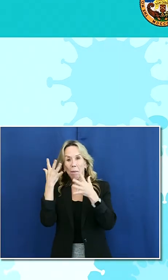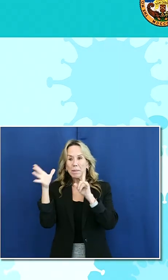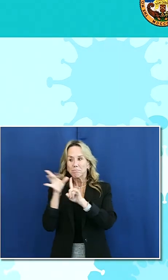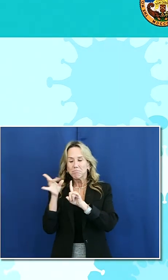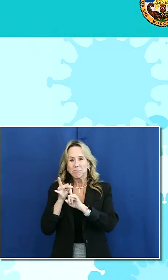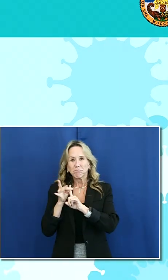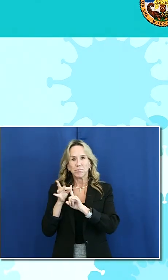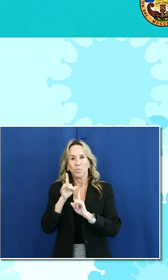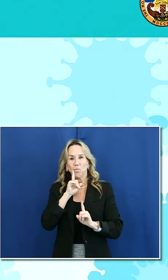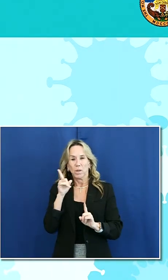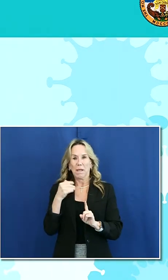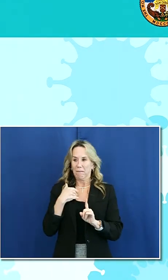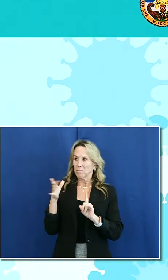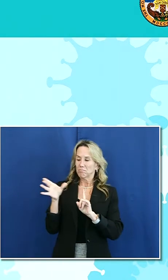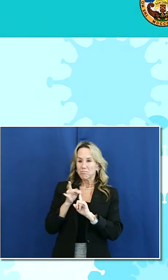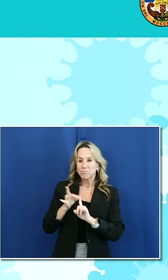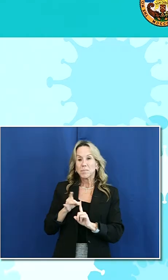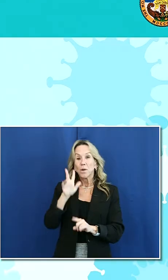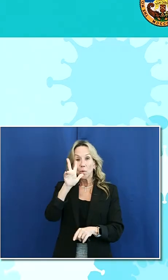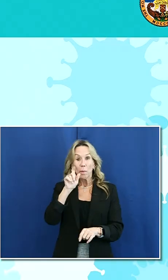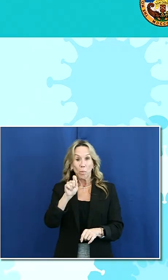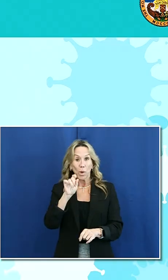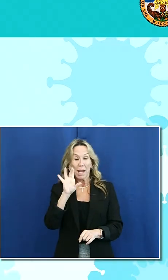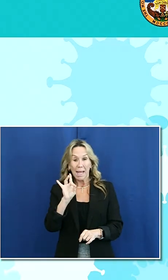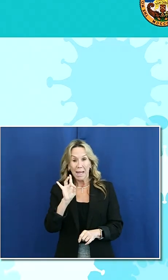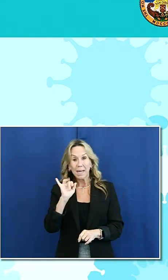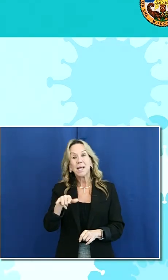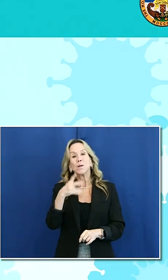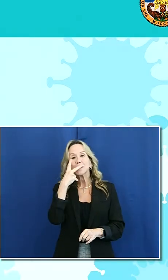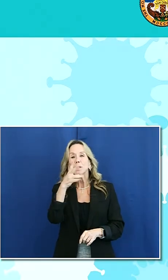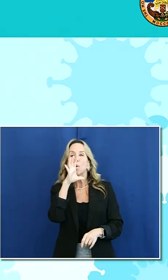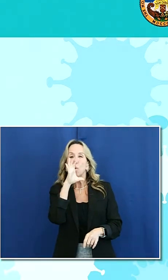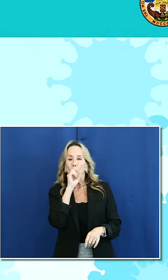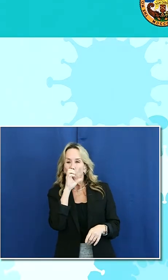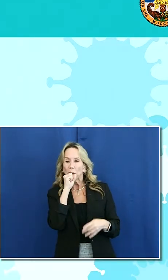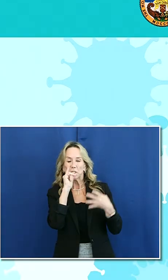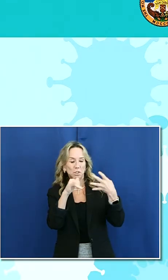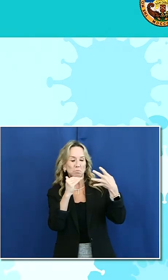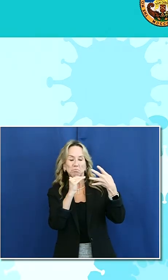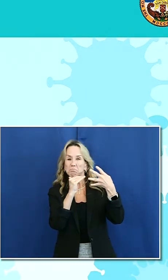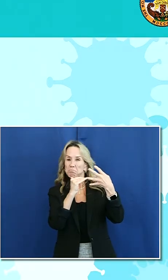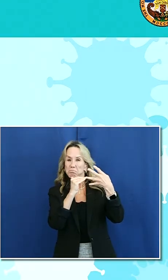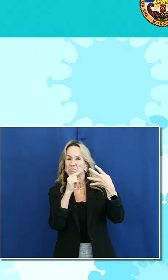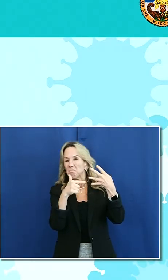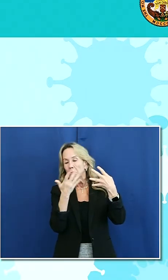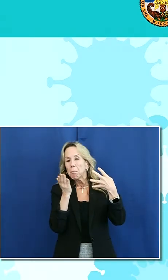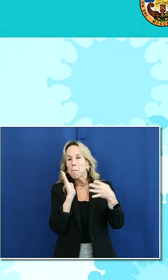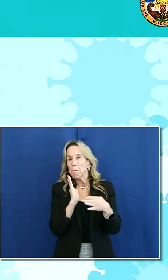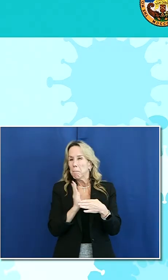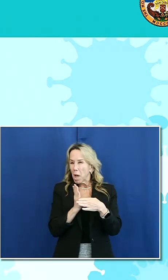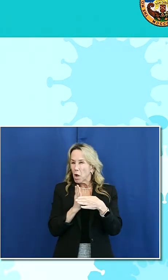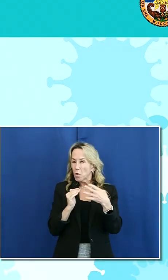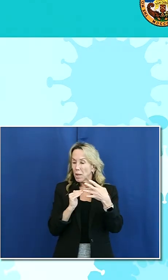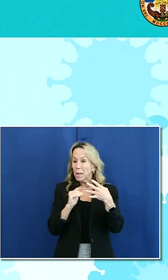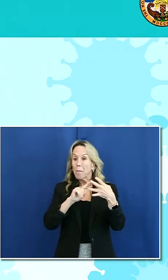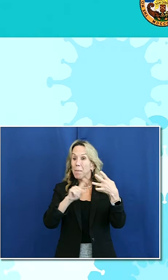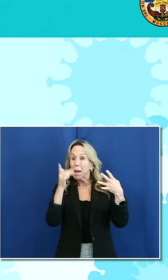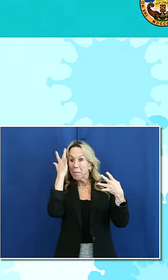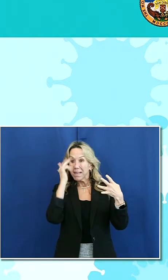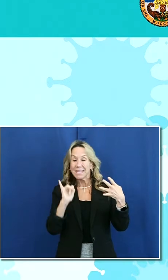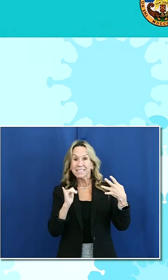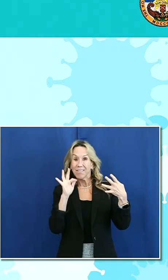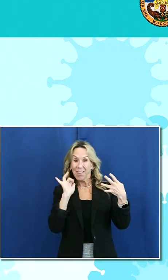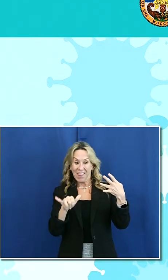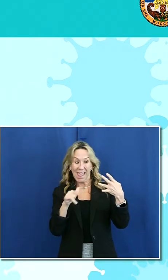positivity, it is 3.8, which is the orange or moderate level, but given the fact that one of the two